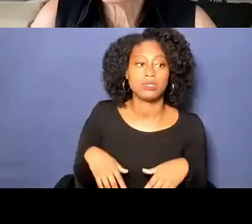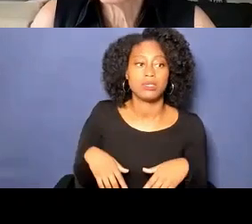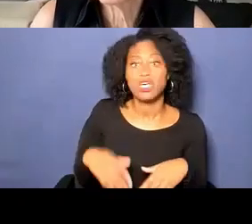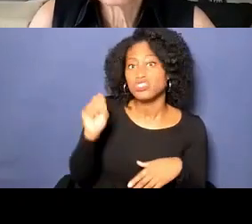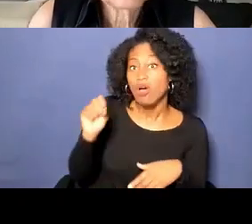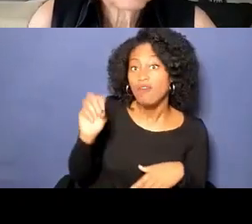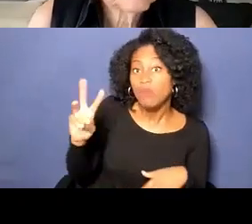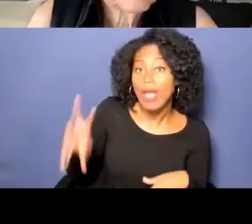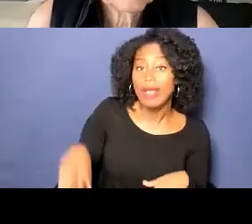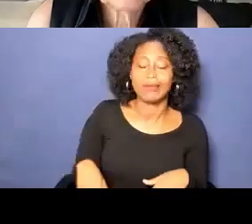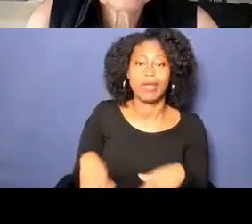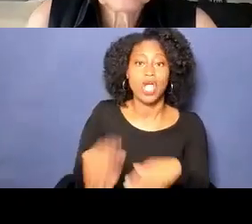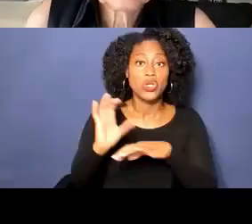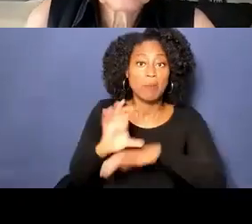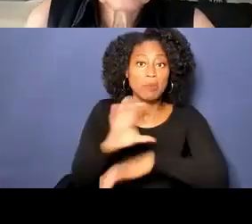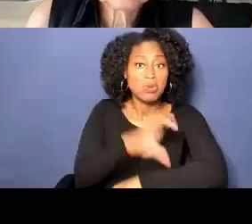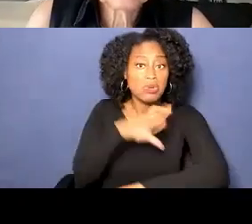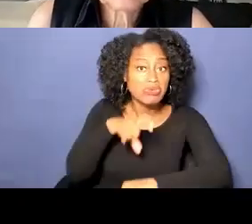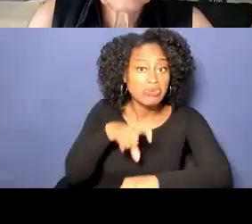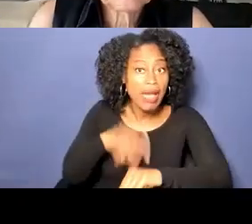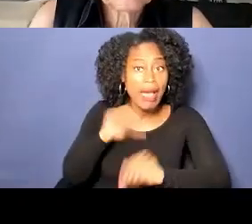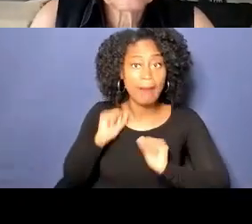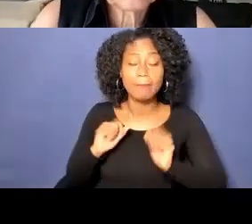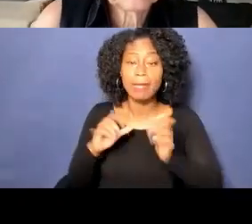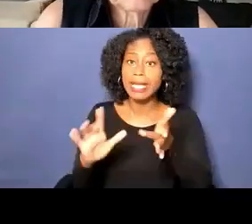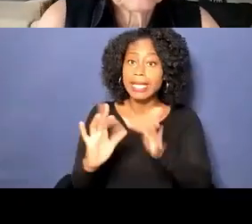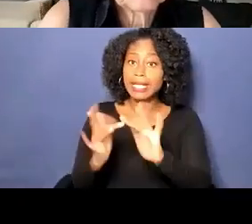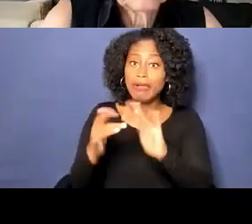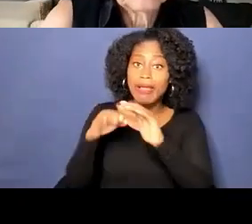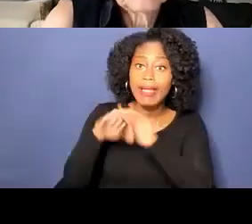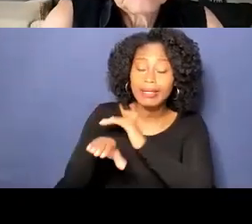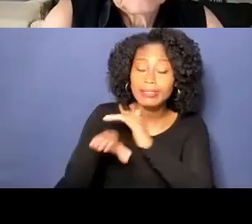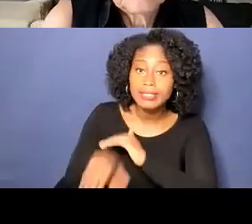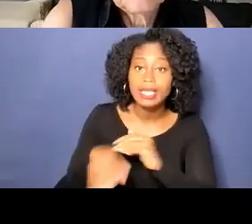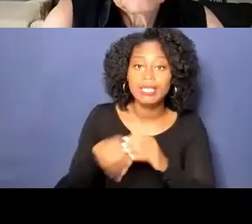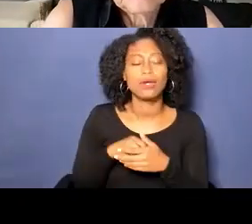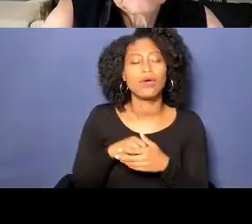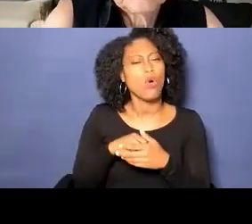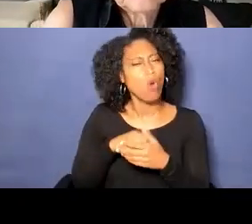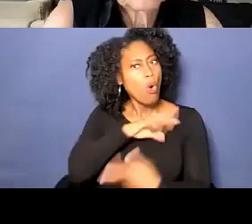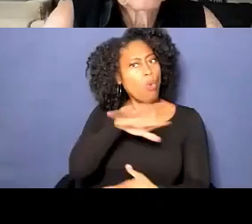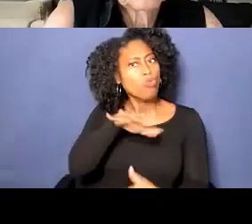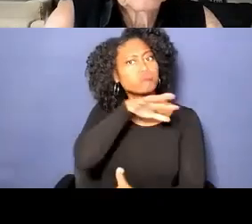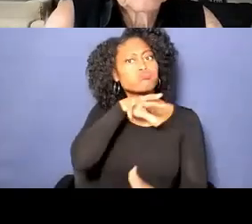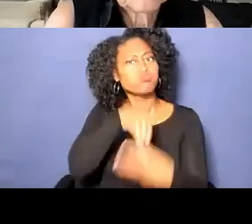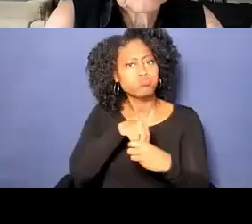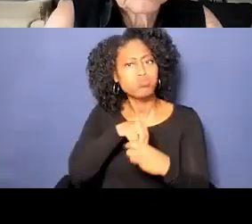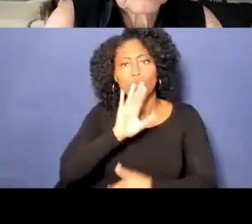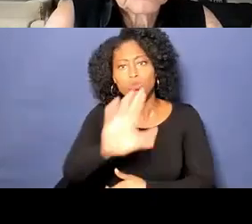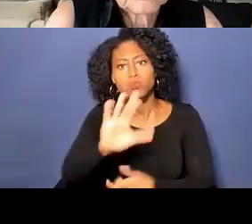software or computer time, internet access, those type things can all be included in the budget.